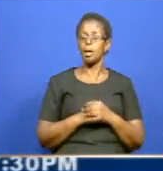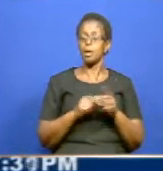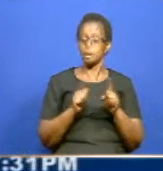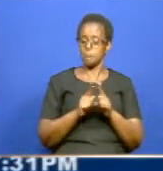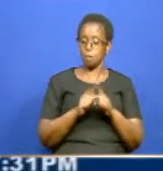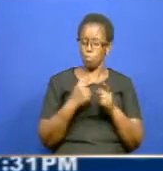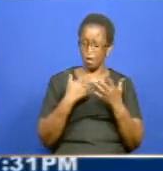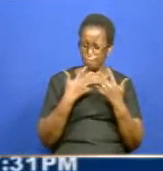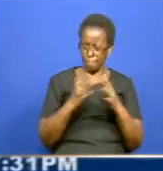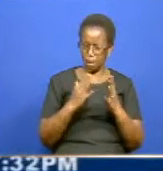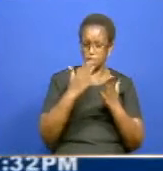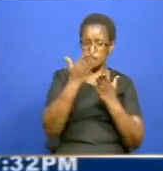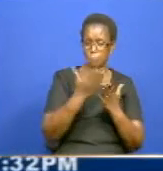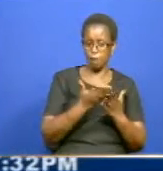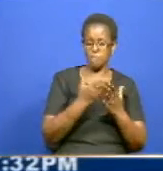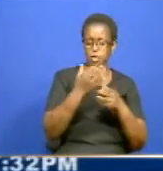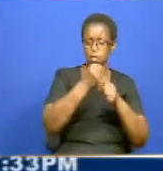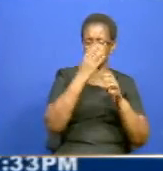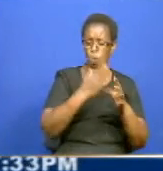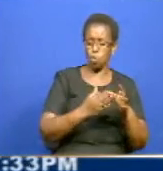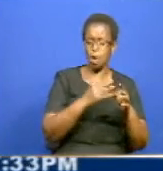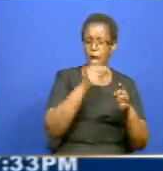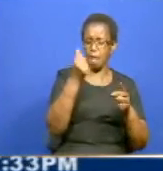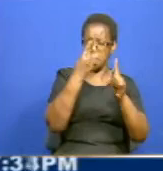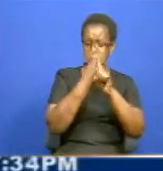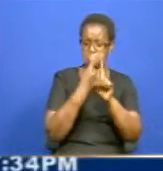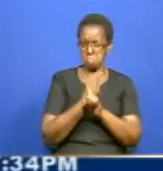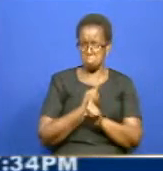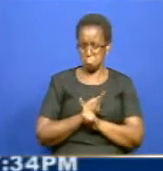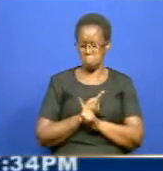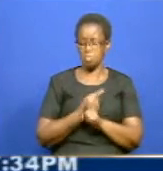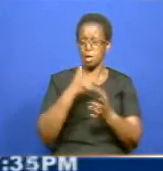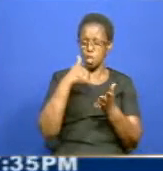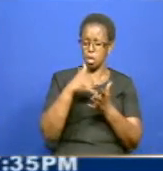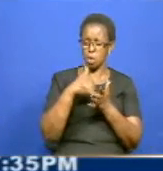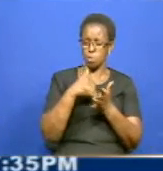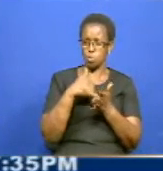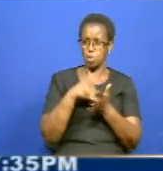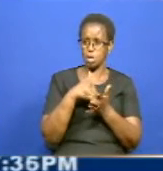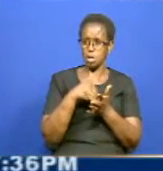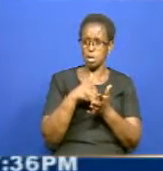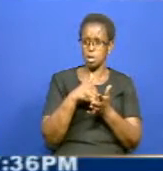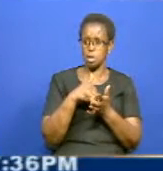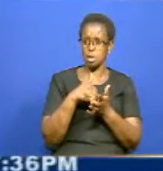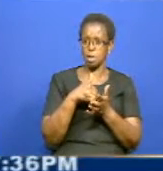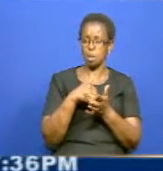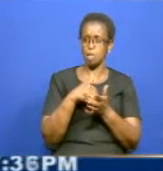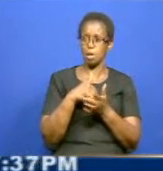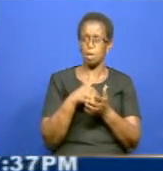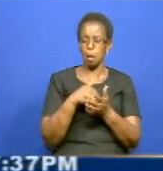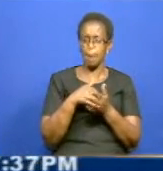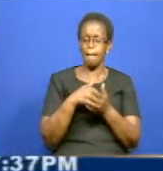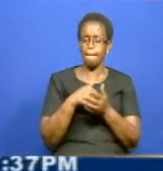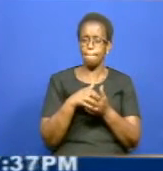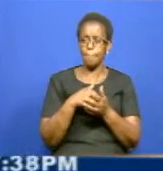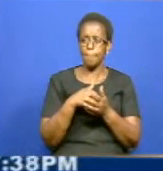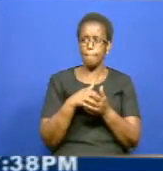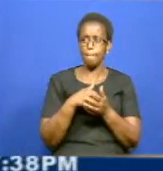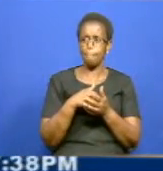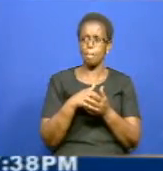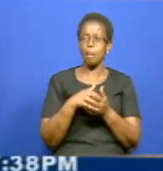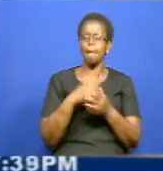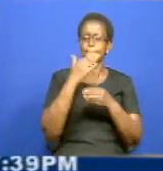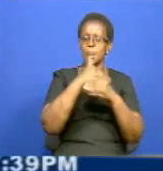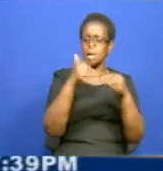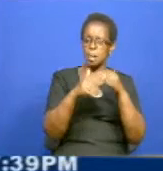invited other stakeholders who included the Joint Building and Construction